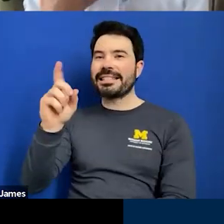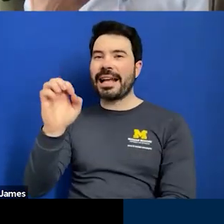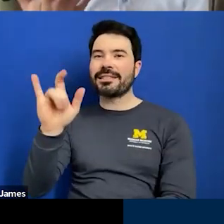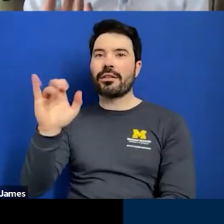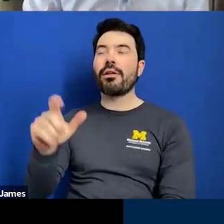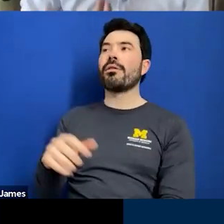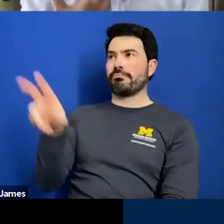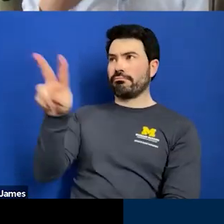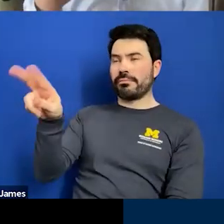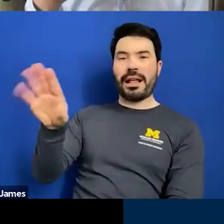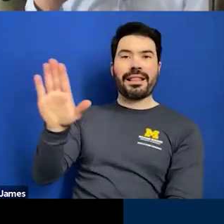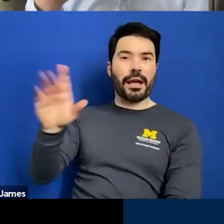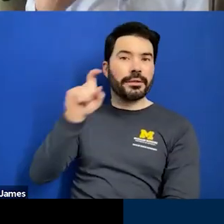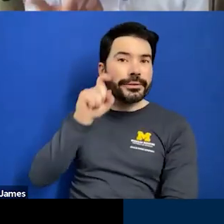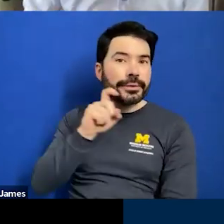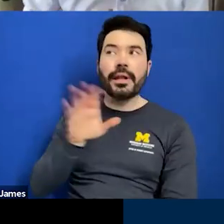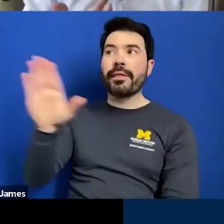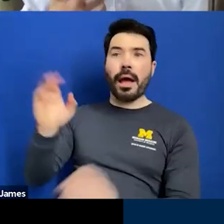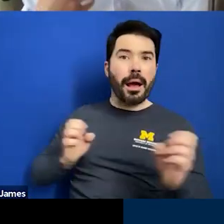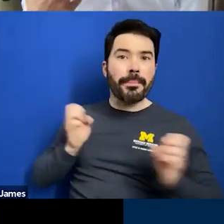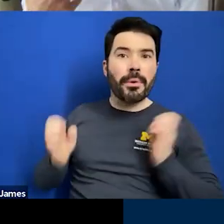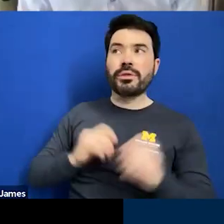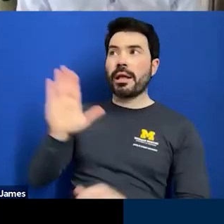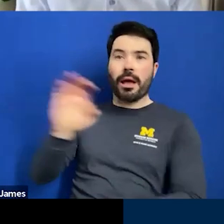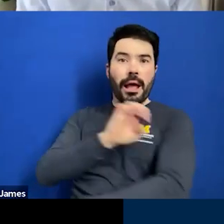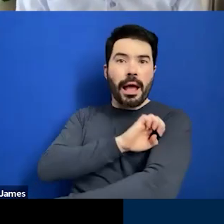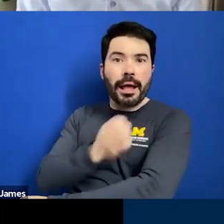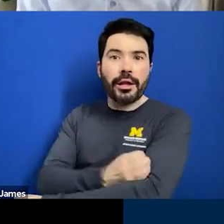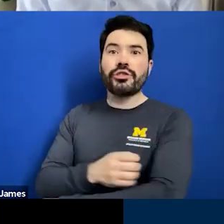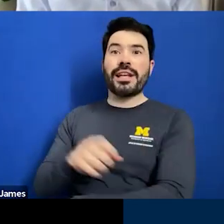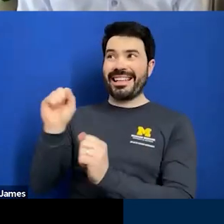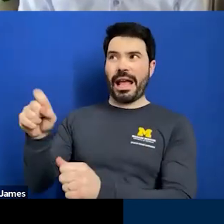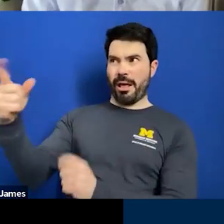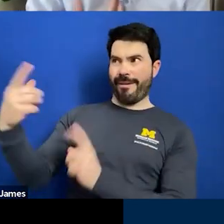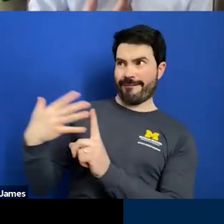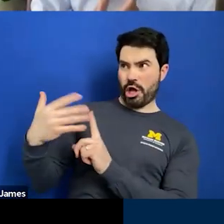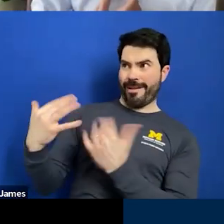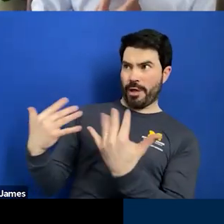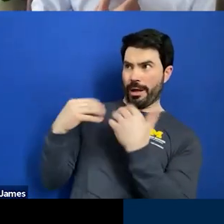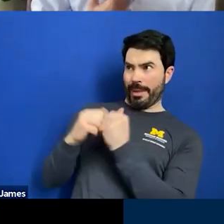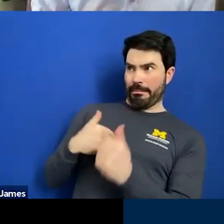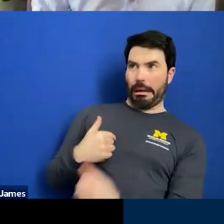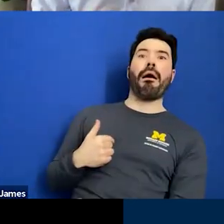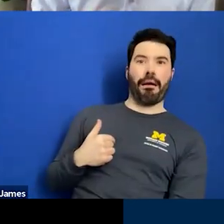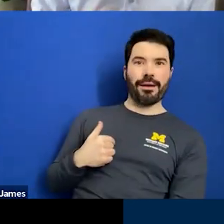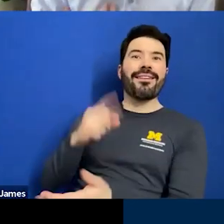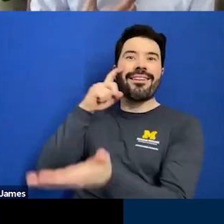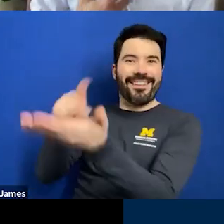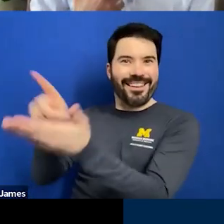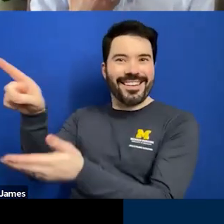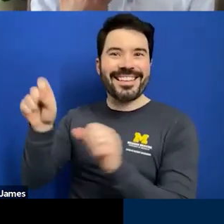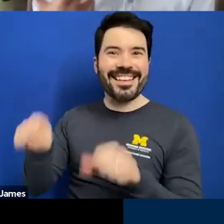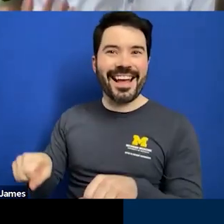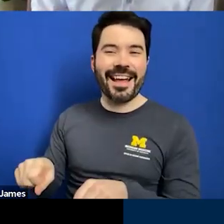You can tell about their emotion, their energy level. You can tell if you're being hit on by someone, you know. You can tell where they came from,